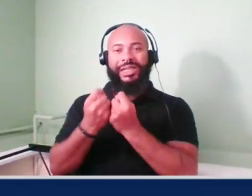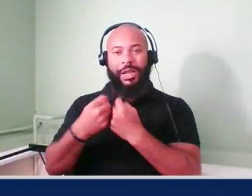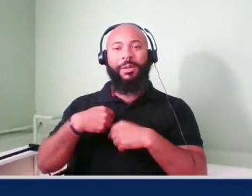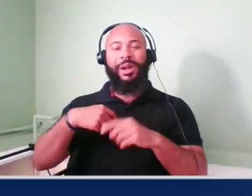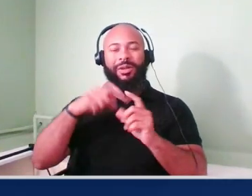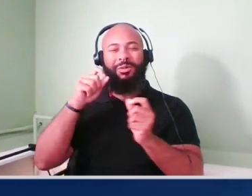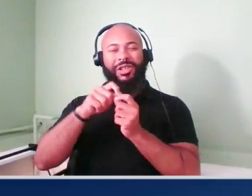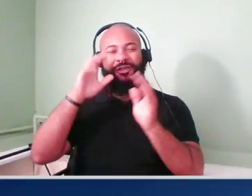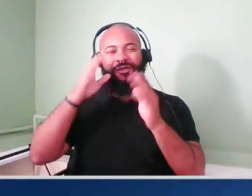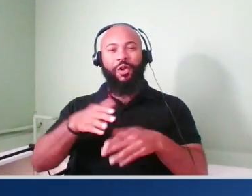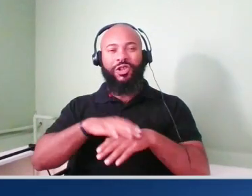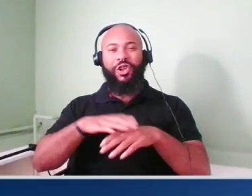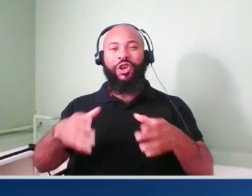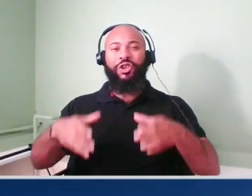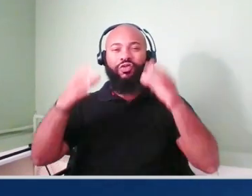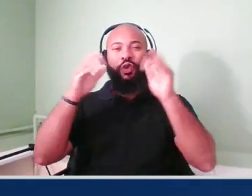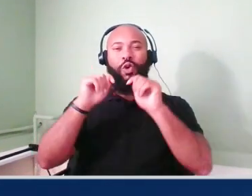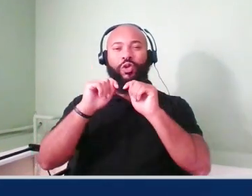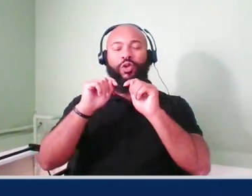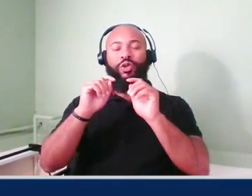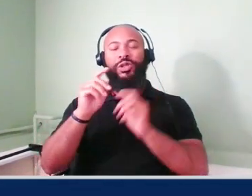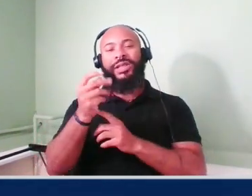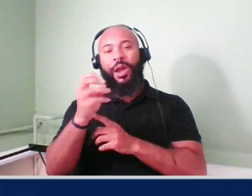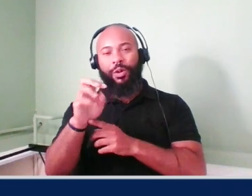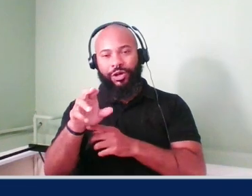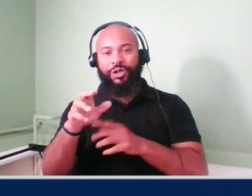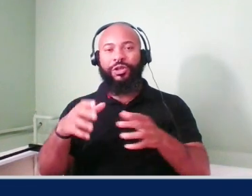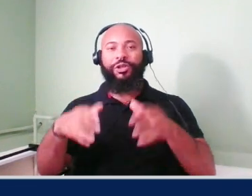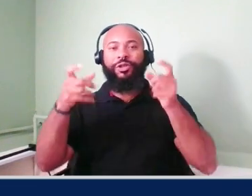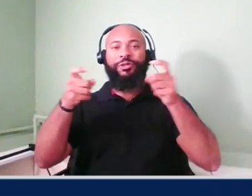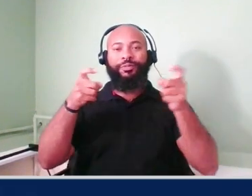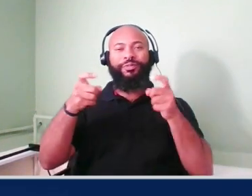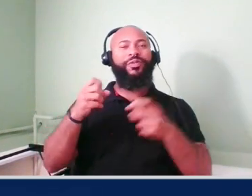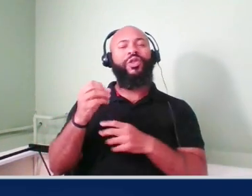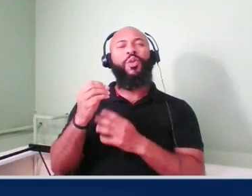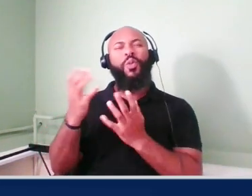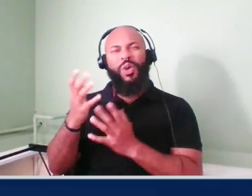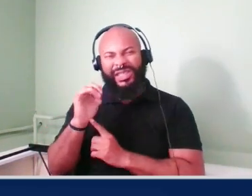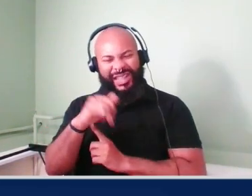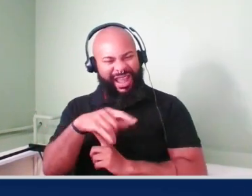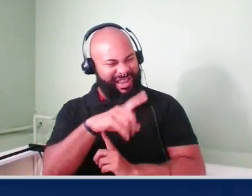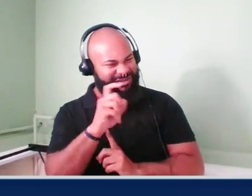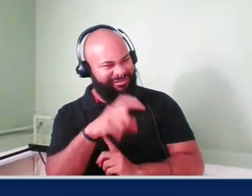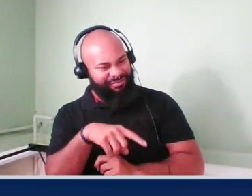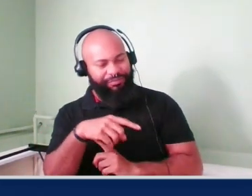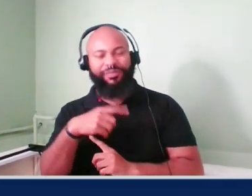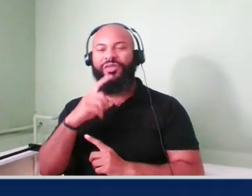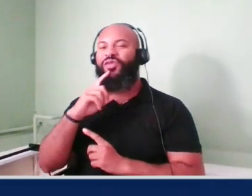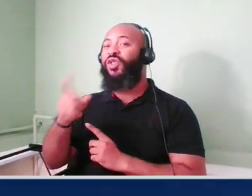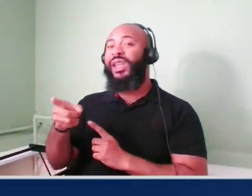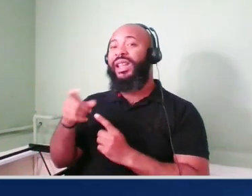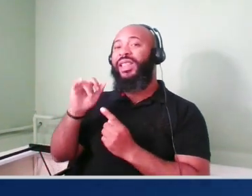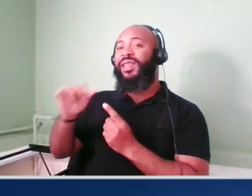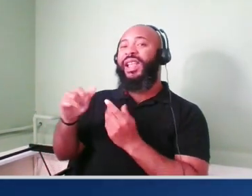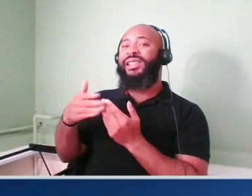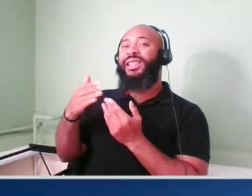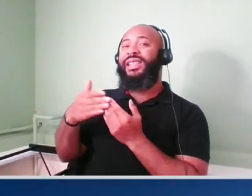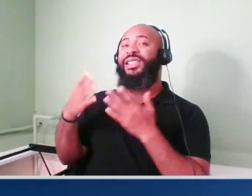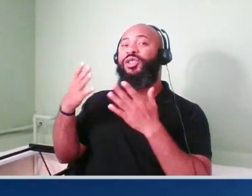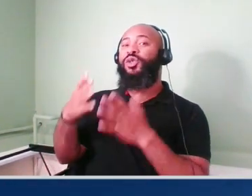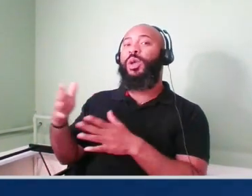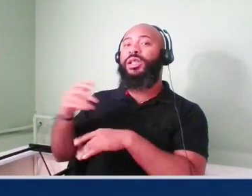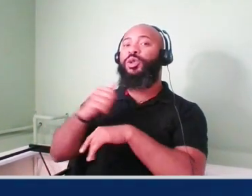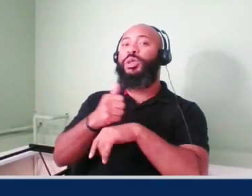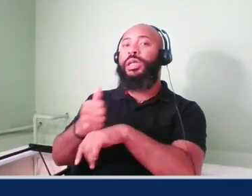controls. What is Control Tower? So Control Tower is the easiest way to set up a secure,